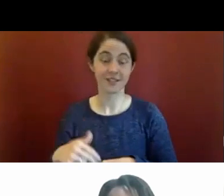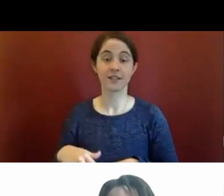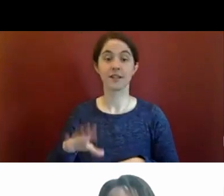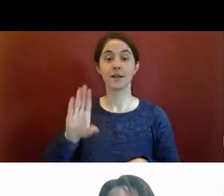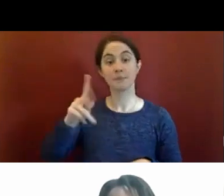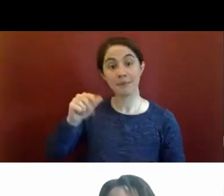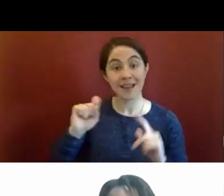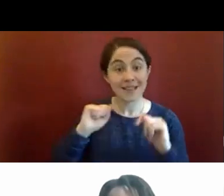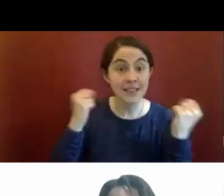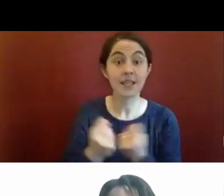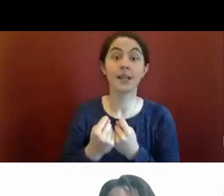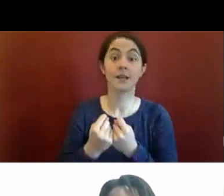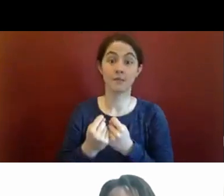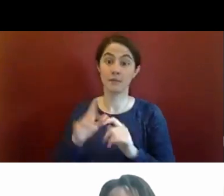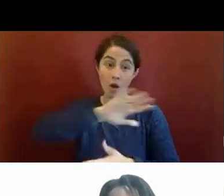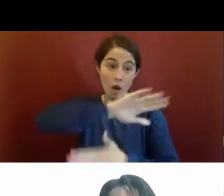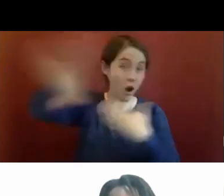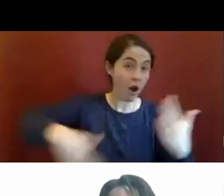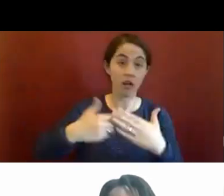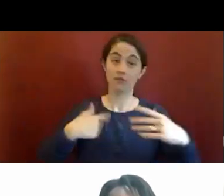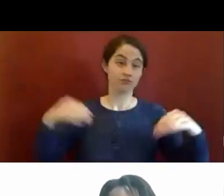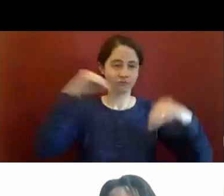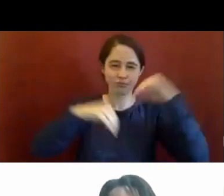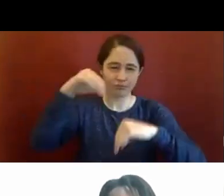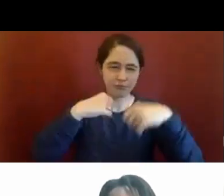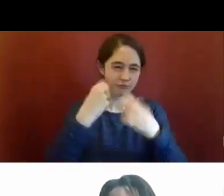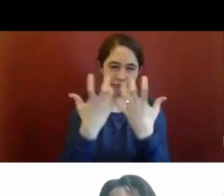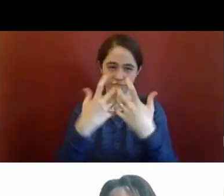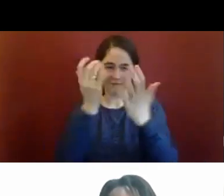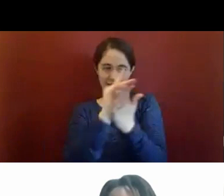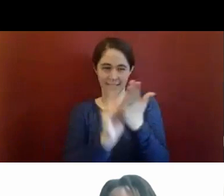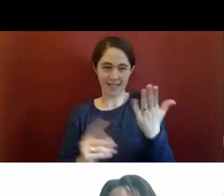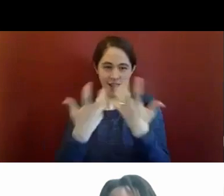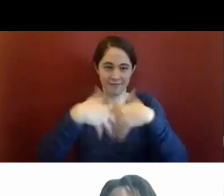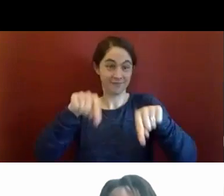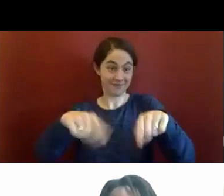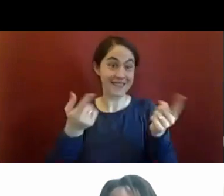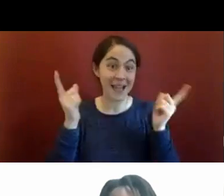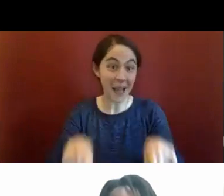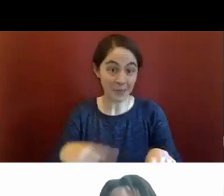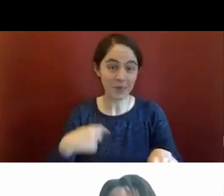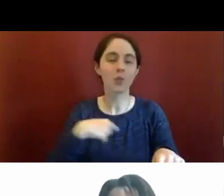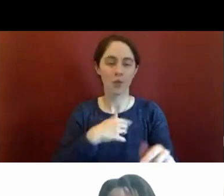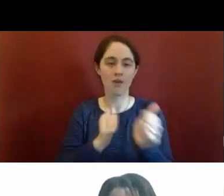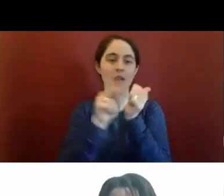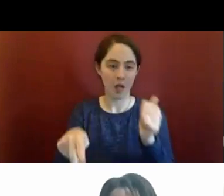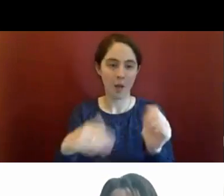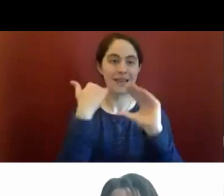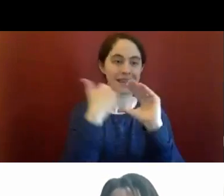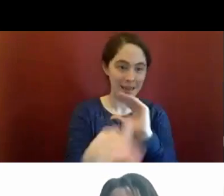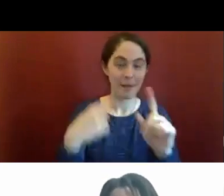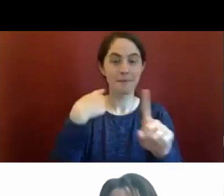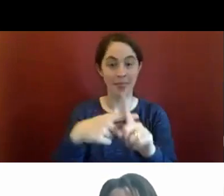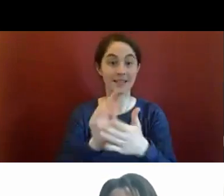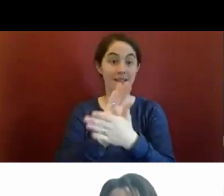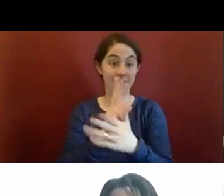team that put this together. Just want to let you know, we will follow up with you by email, and we will also post a video on